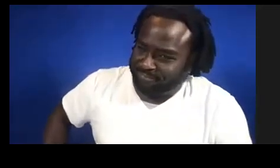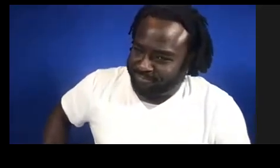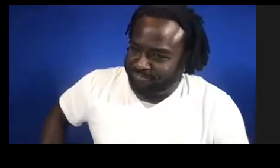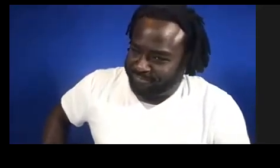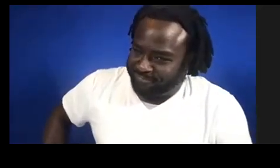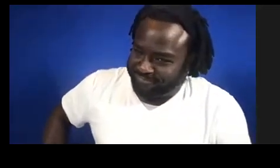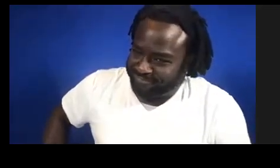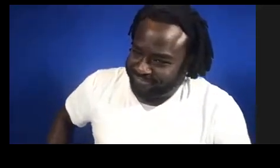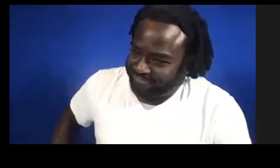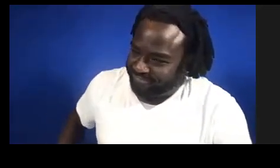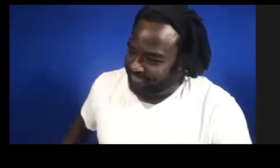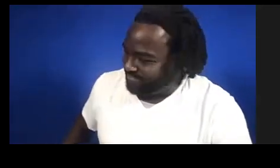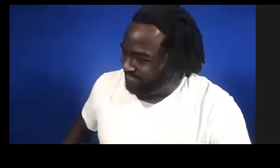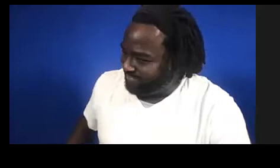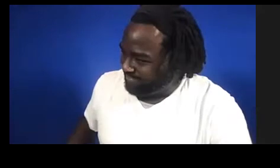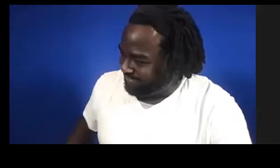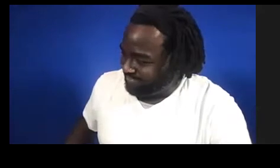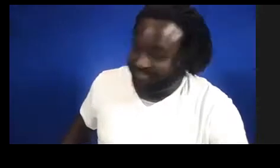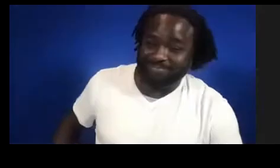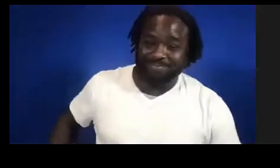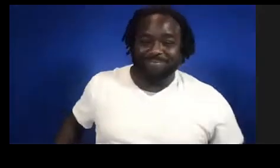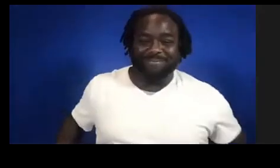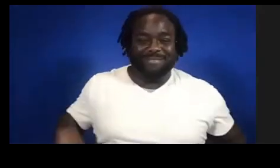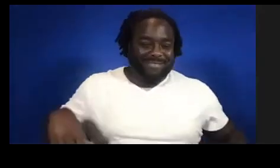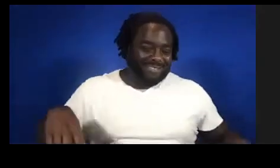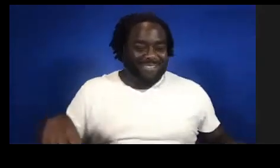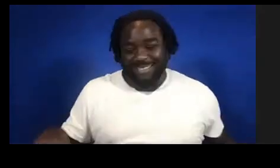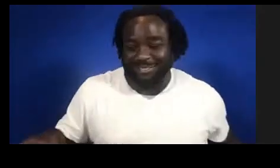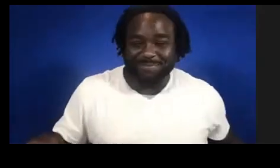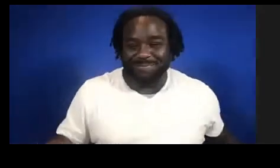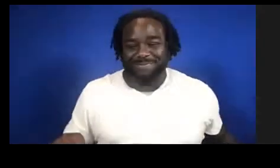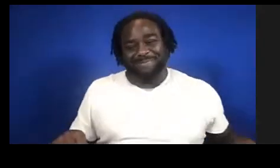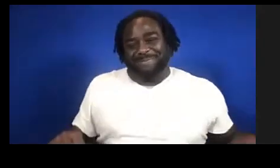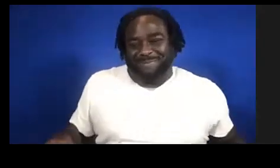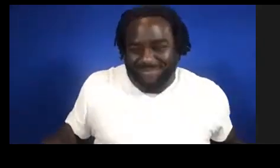throat wet? He real cool. We real chill.